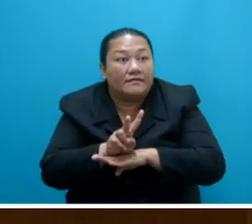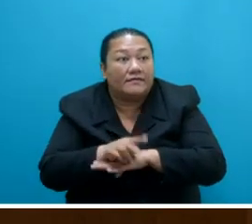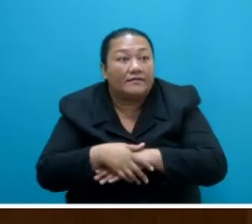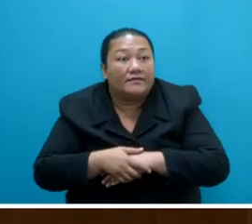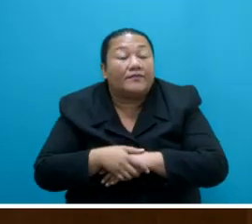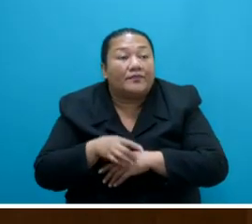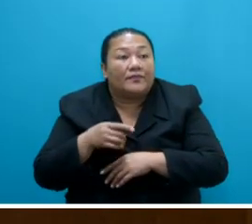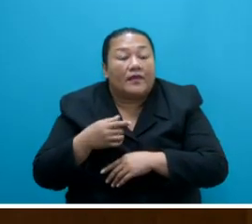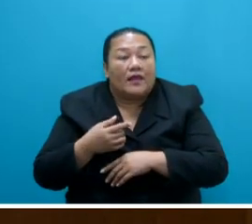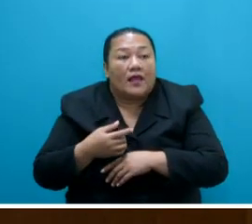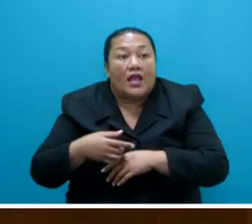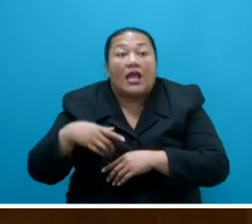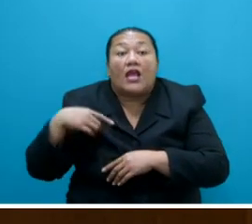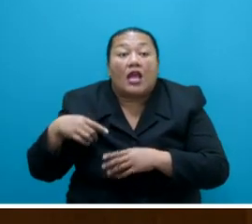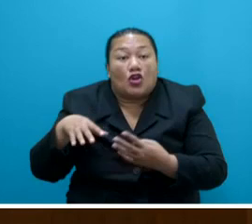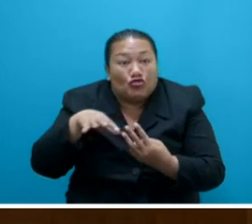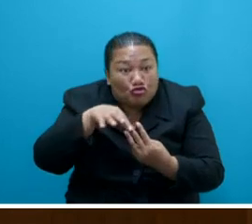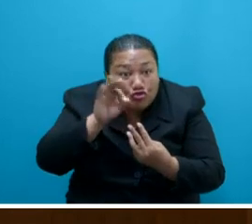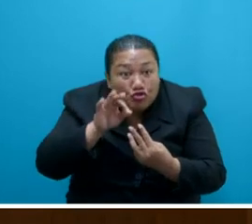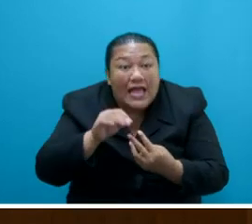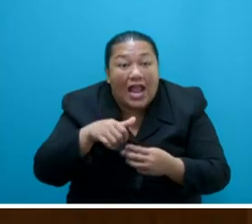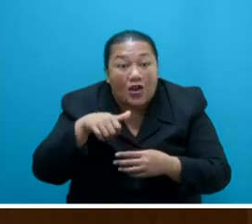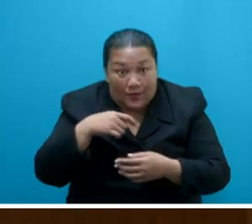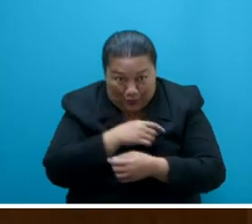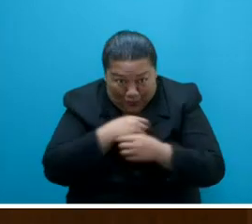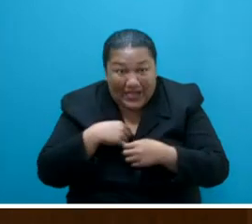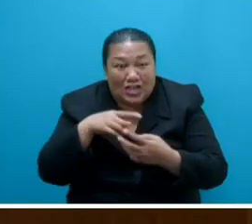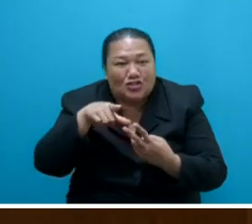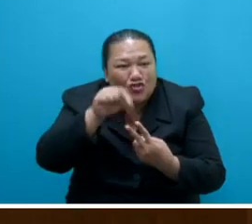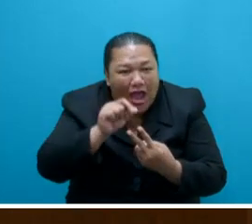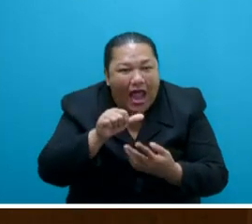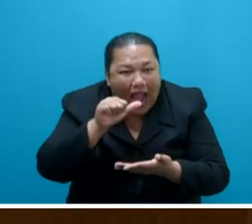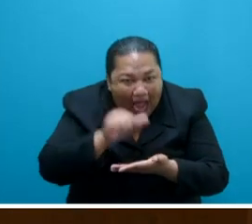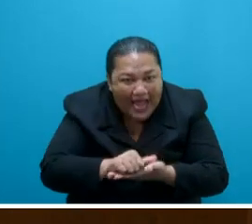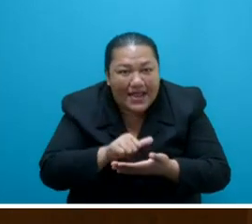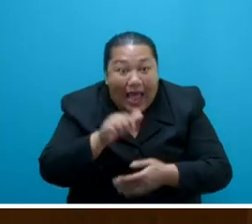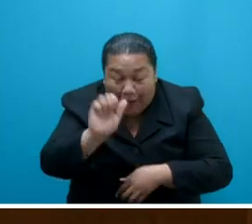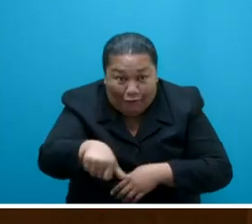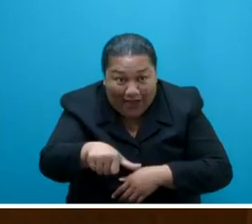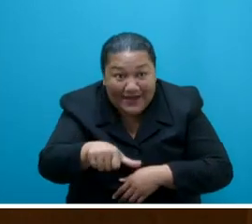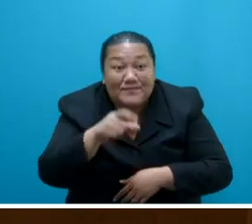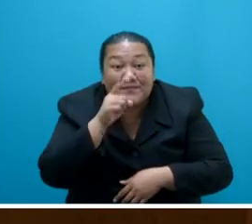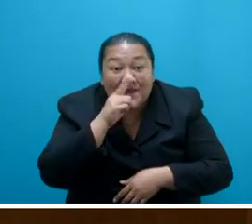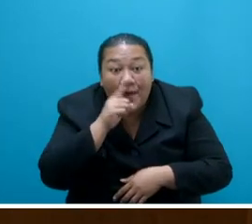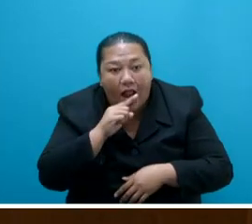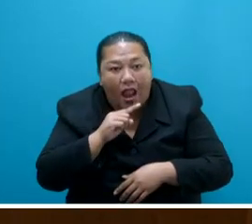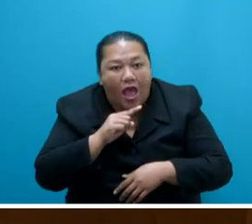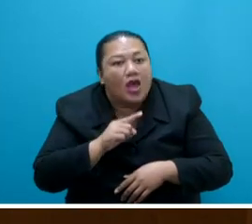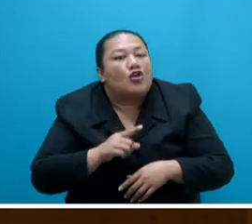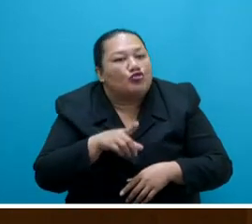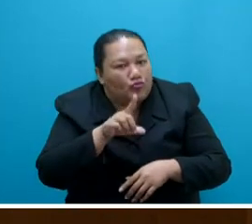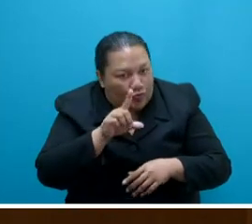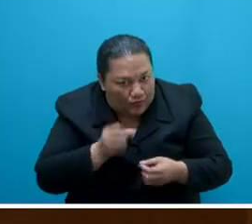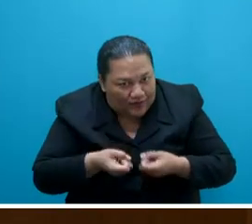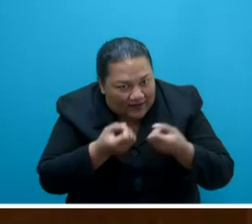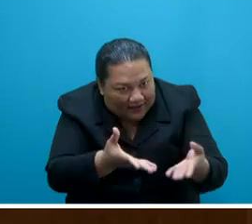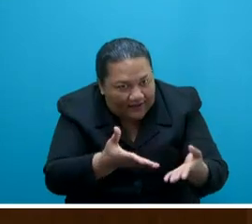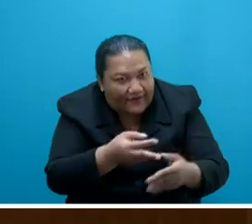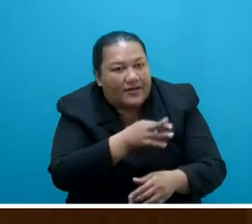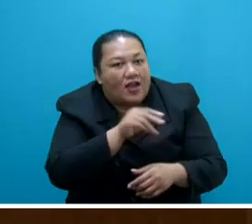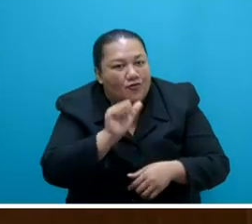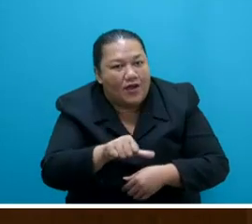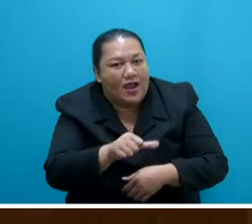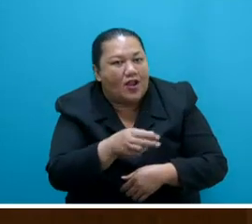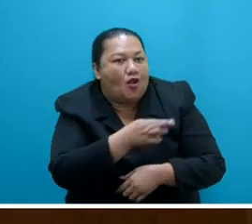the right people for the right roles or face the dire consequences of mission failure. And when you do